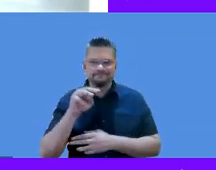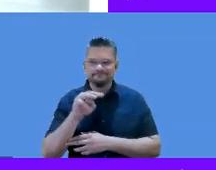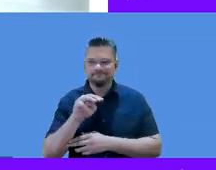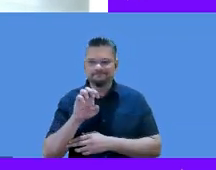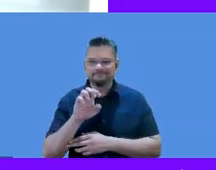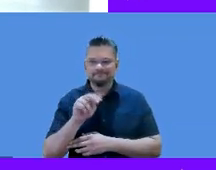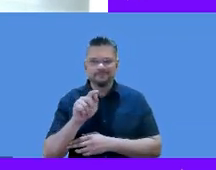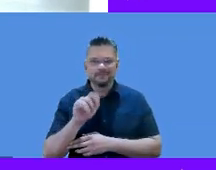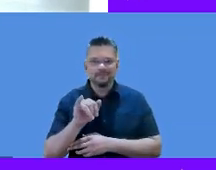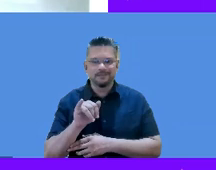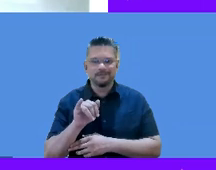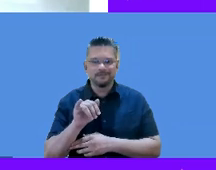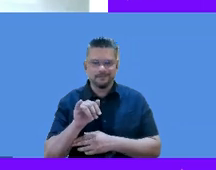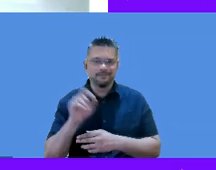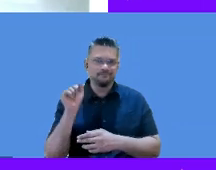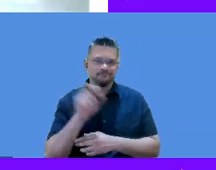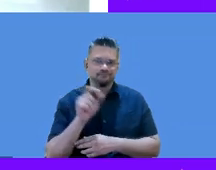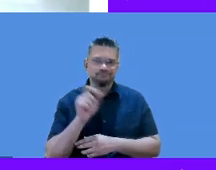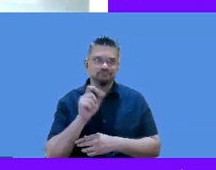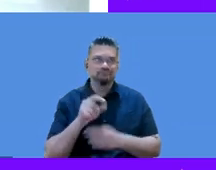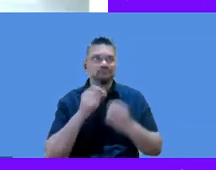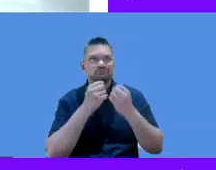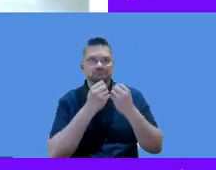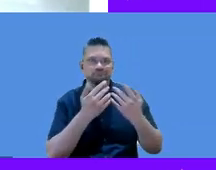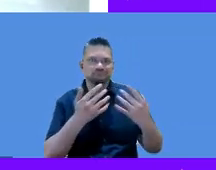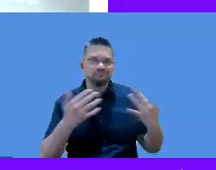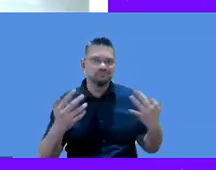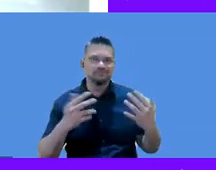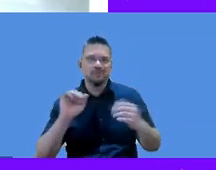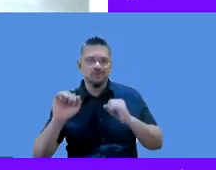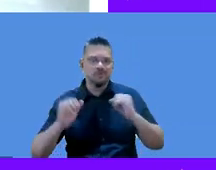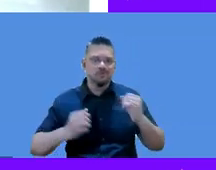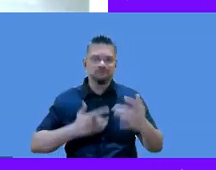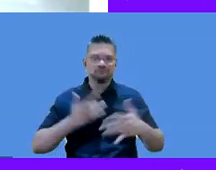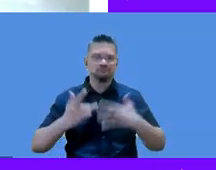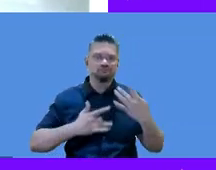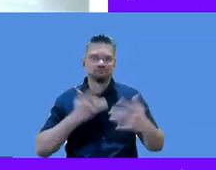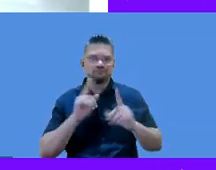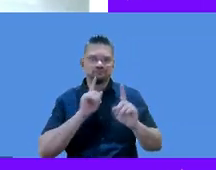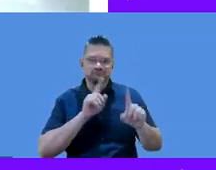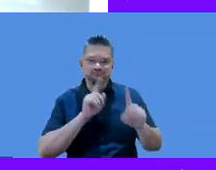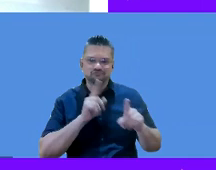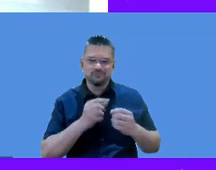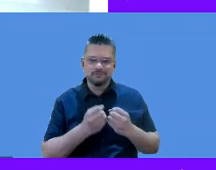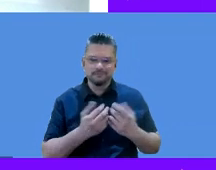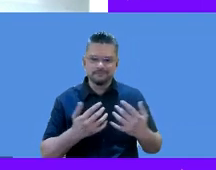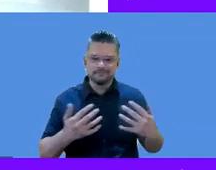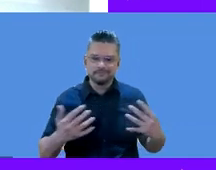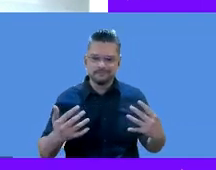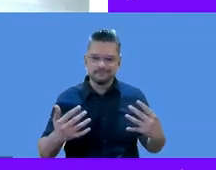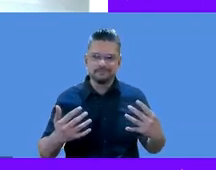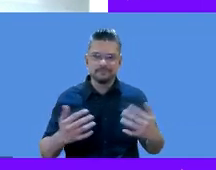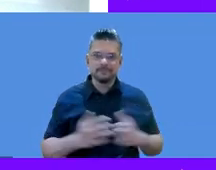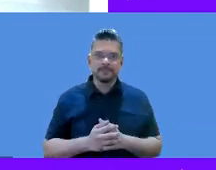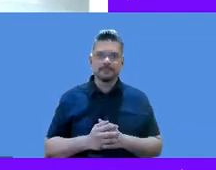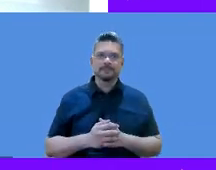important in getting young people's voices heard. But in terms of more information about TAGA, so it stands for Technology Enabled